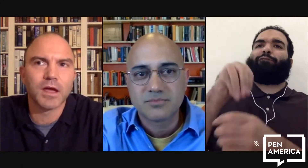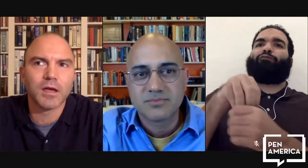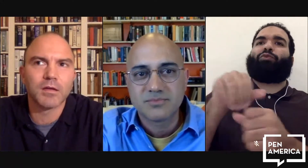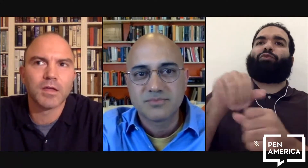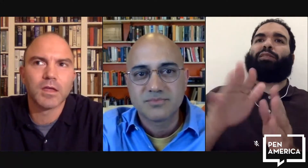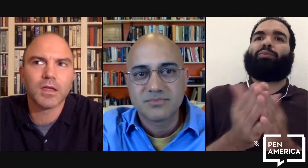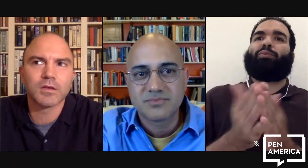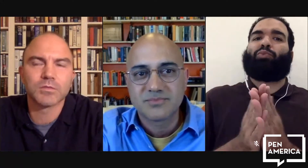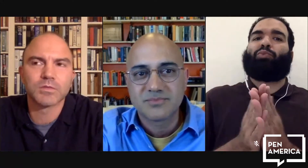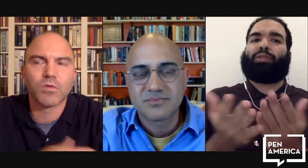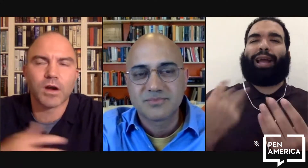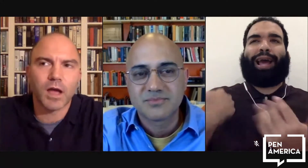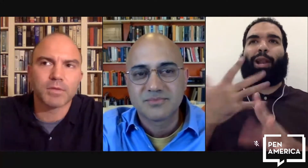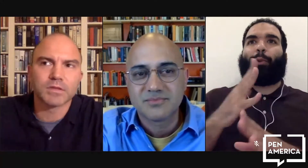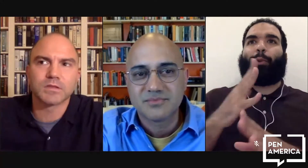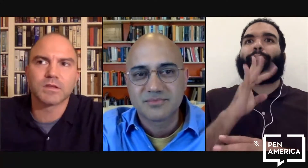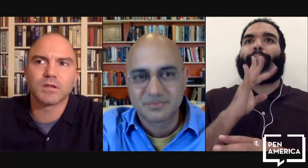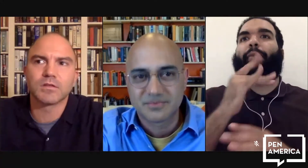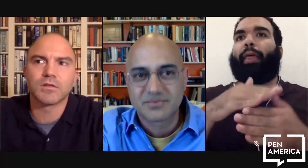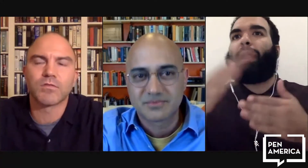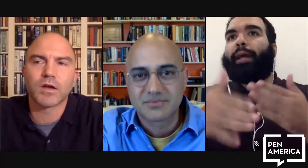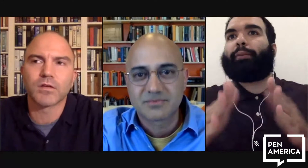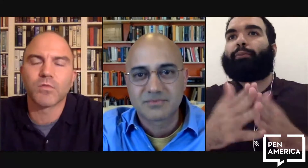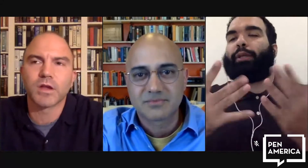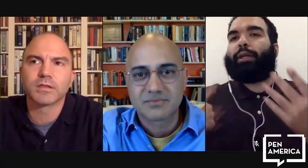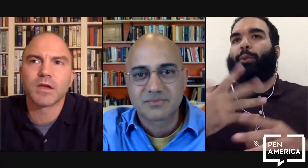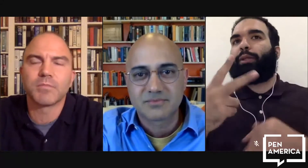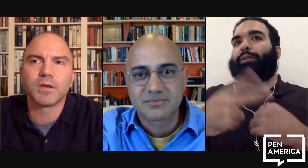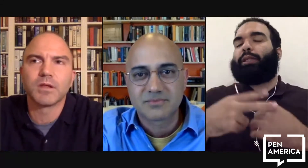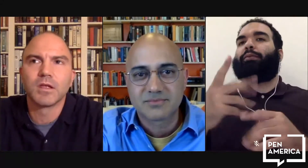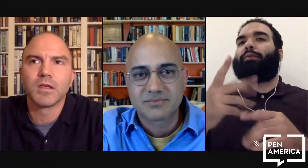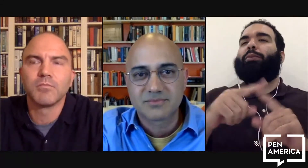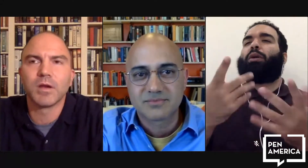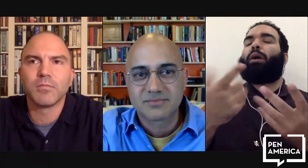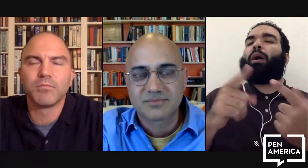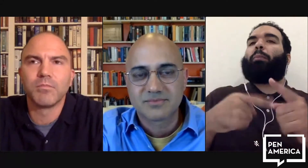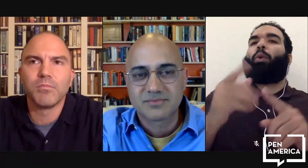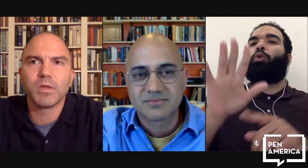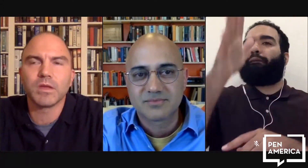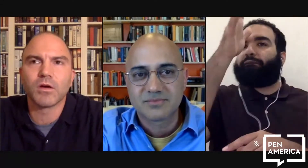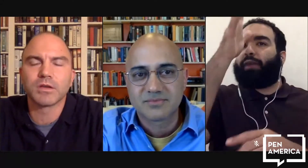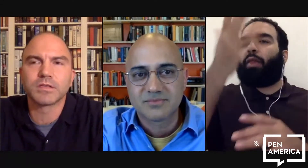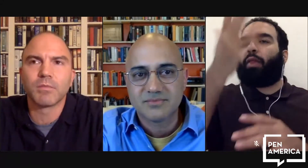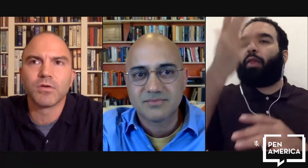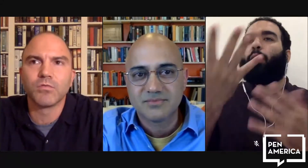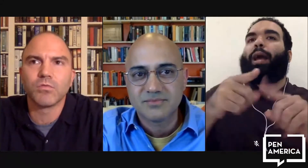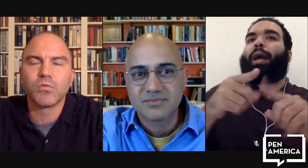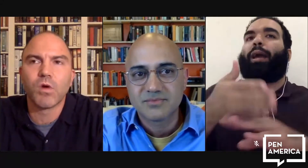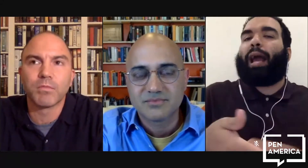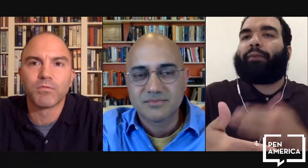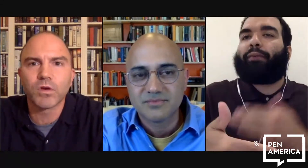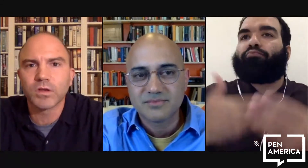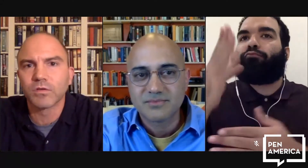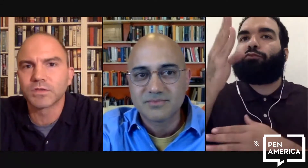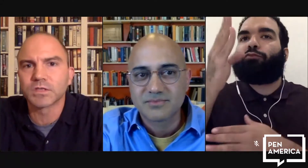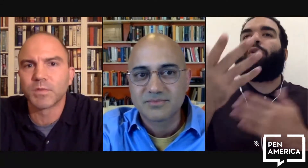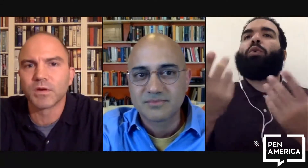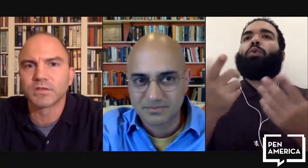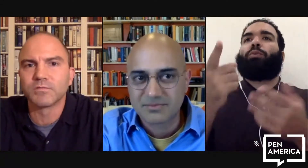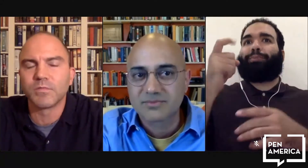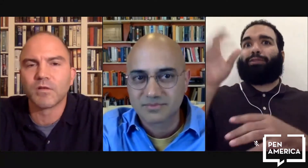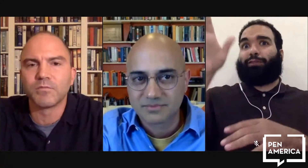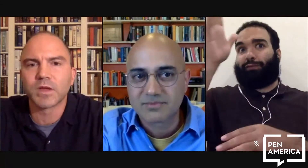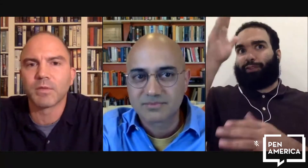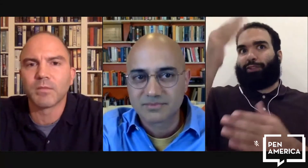but in terms of what happens to your father and where he ends up, but as someone who went before you in this